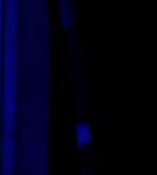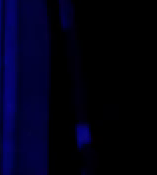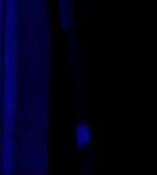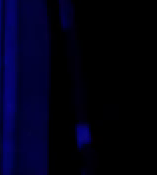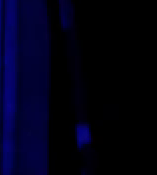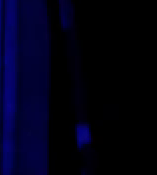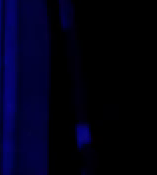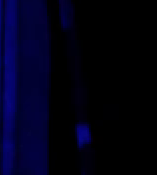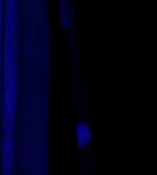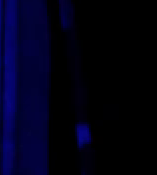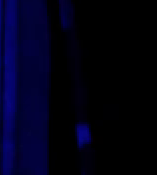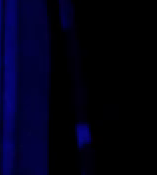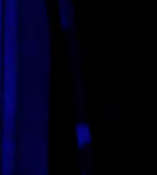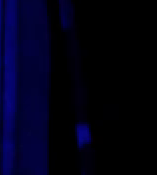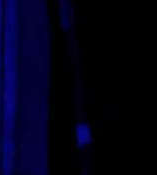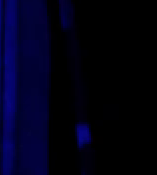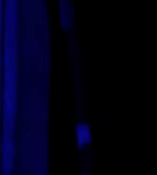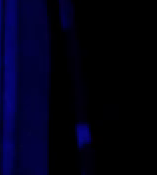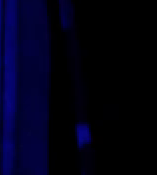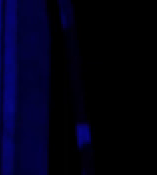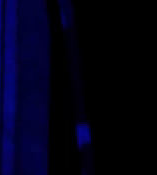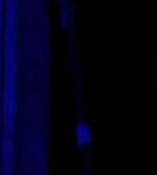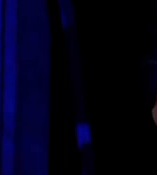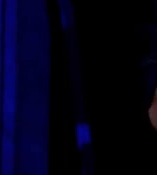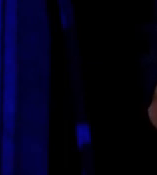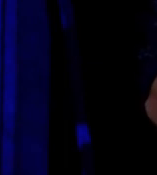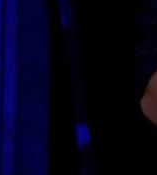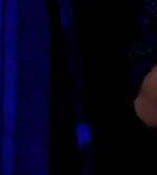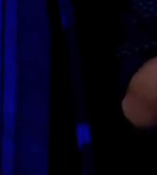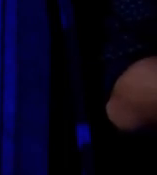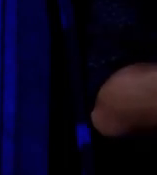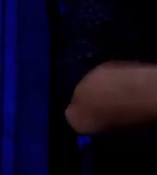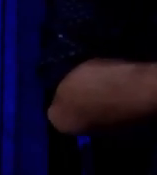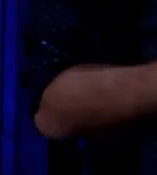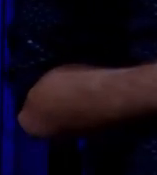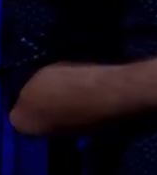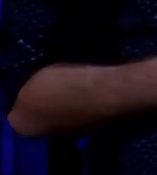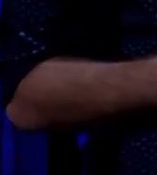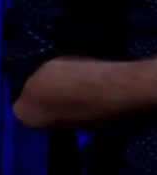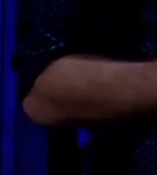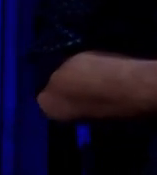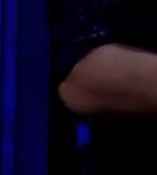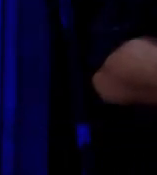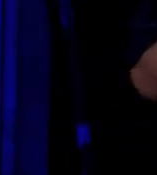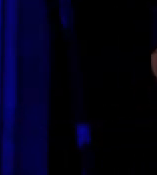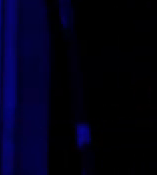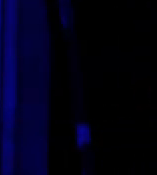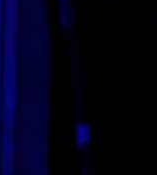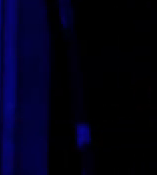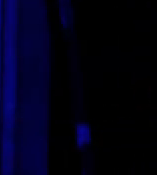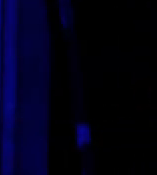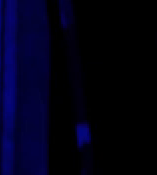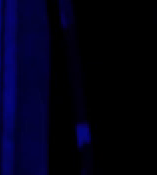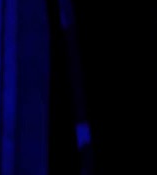information and how we think about it, and the decisions that we make now as a society, now this year, 2013, will